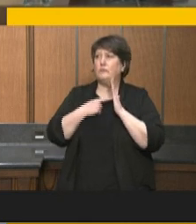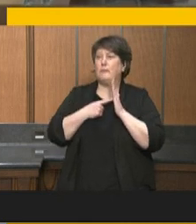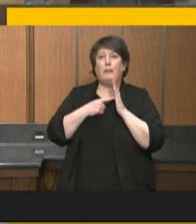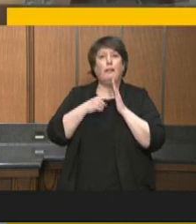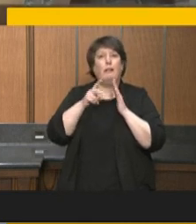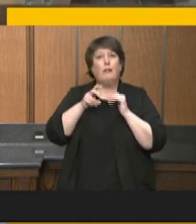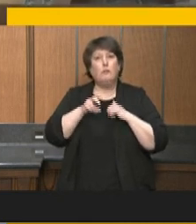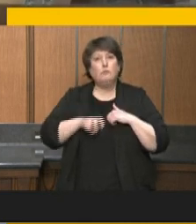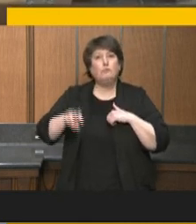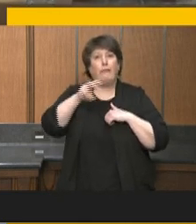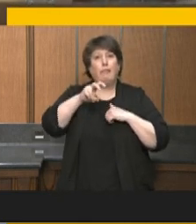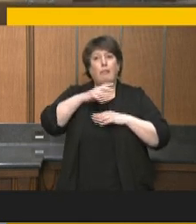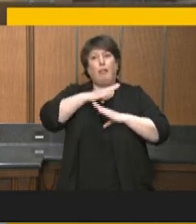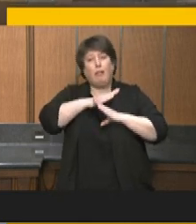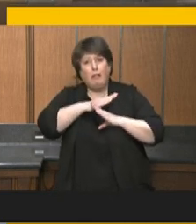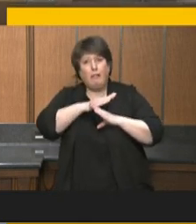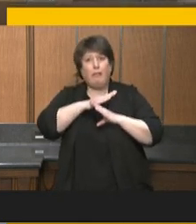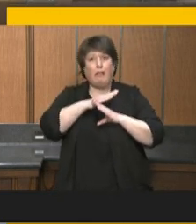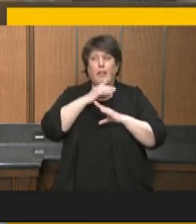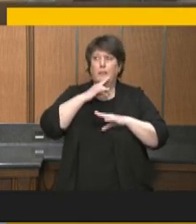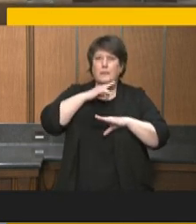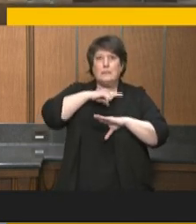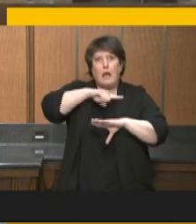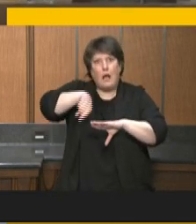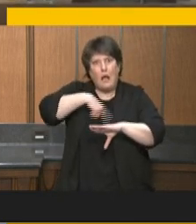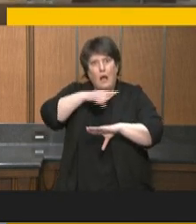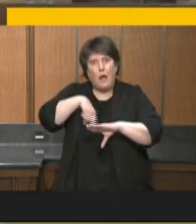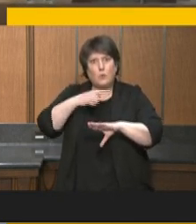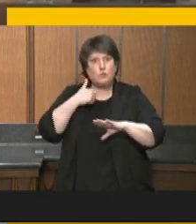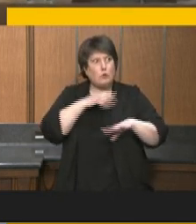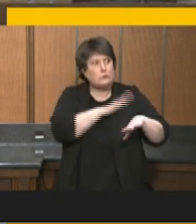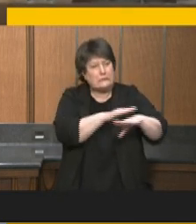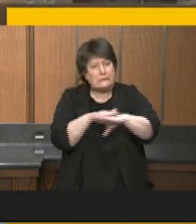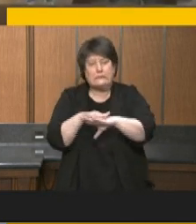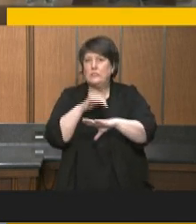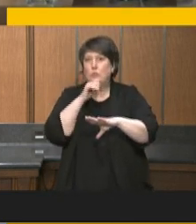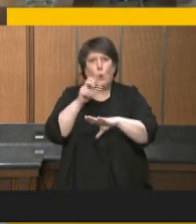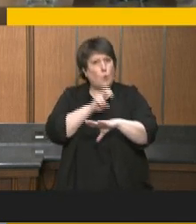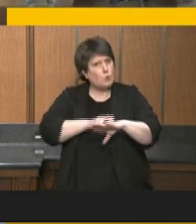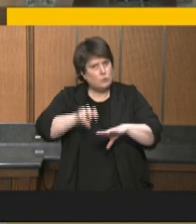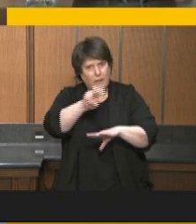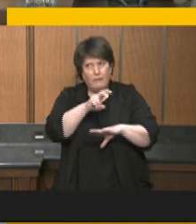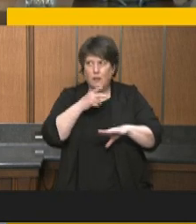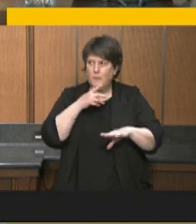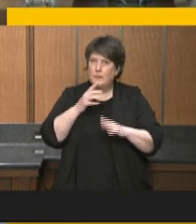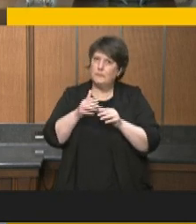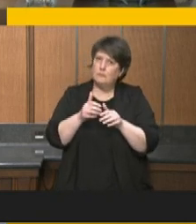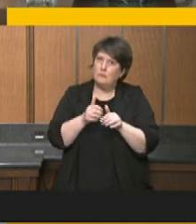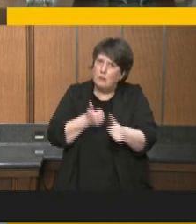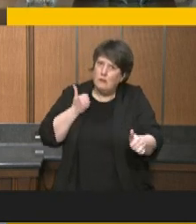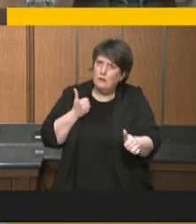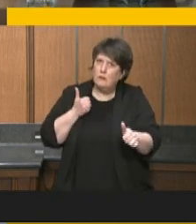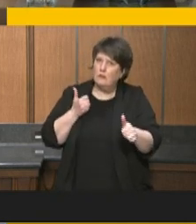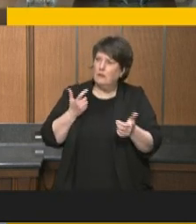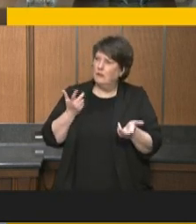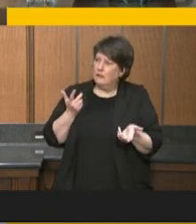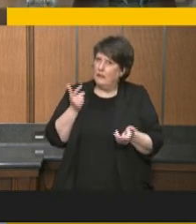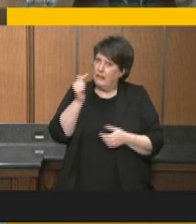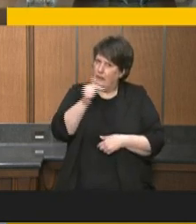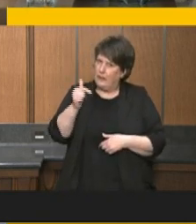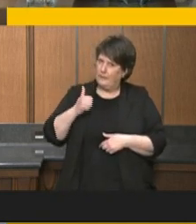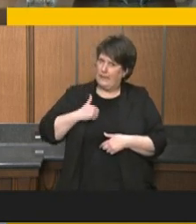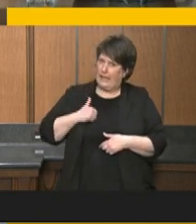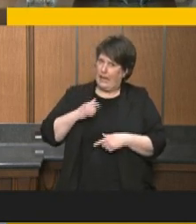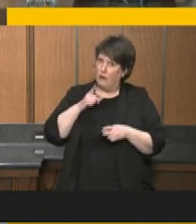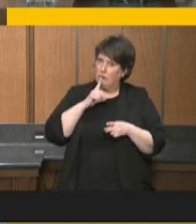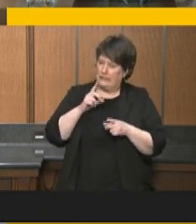travel bans have taken hours to get out to the public. And really, the government of Canada is not releasing a significant amount of